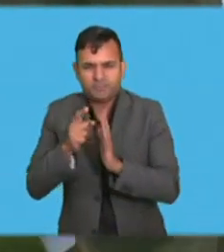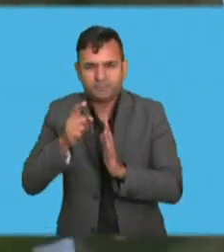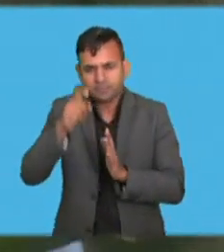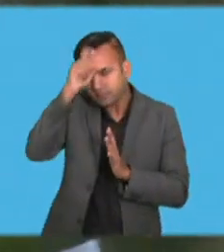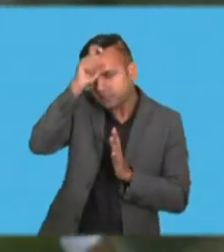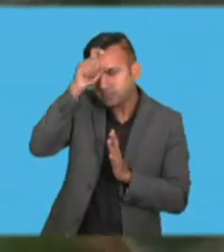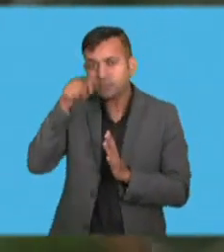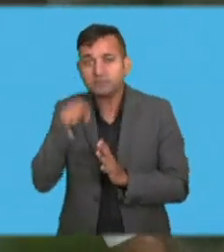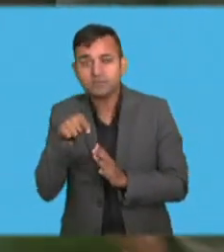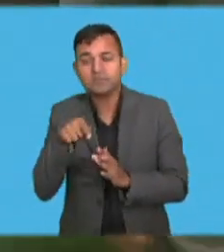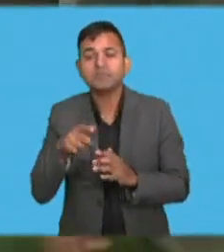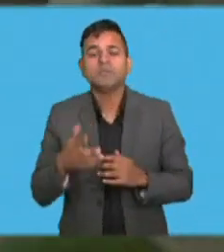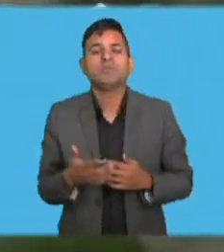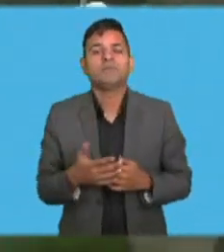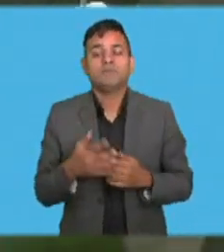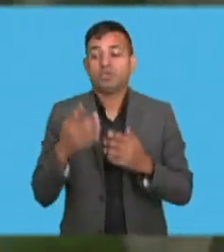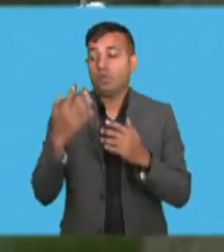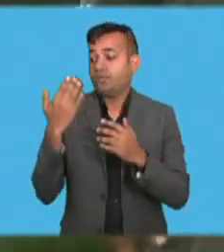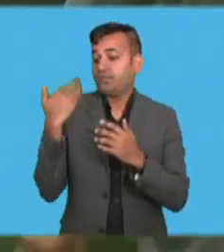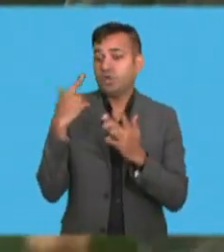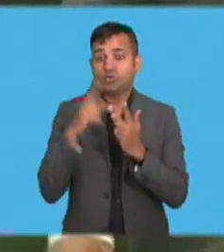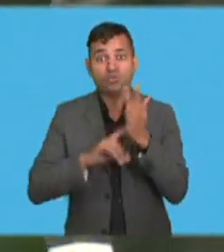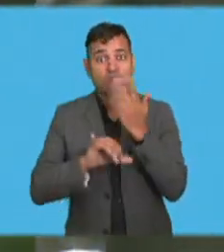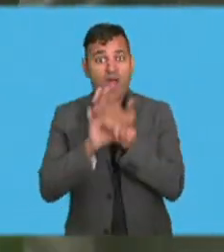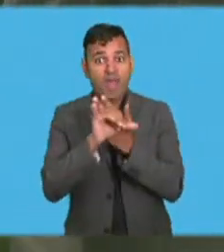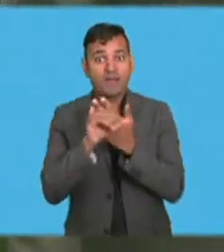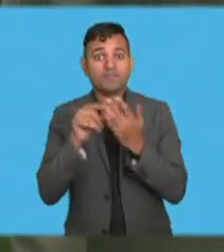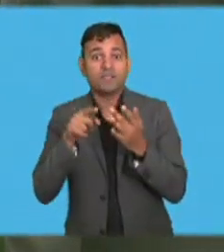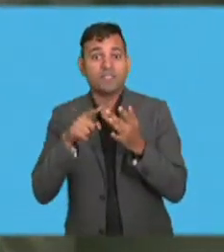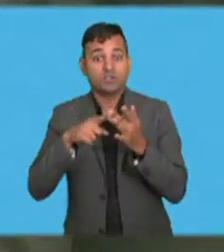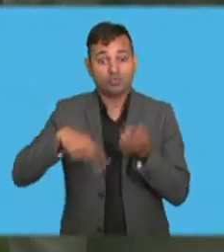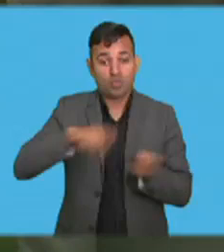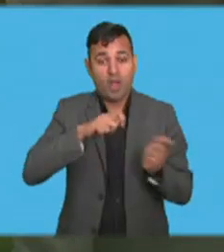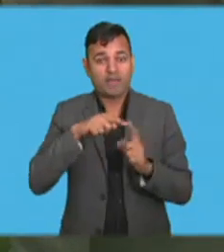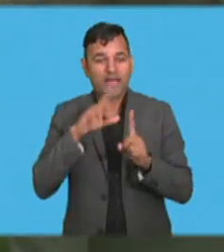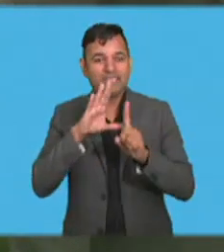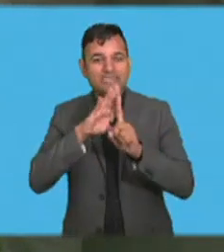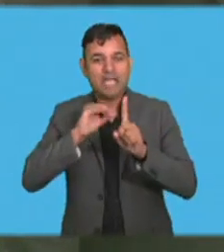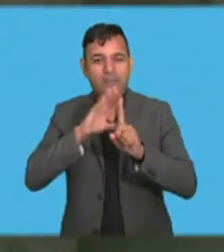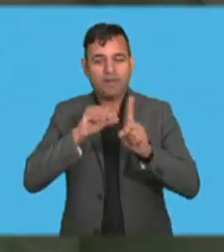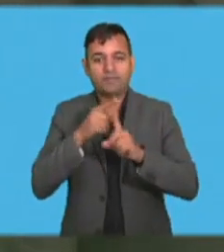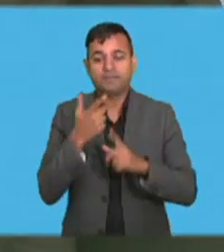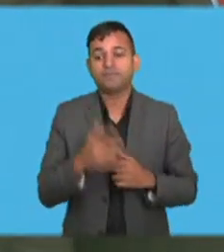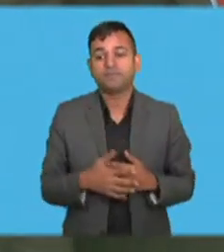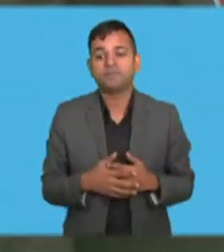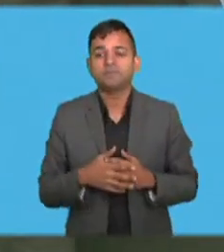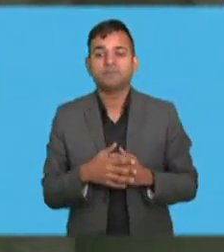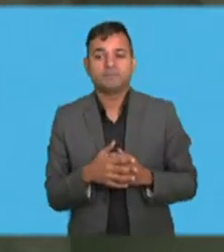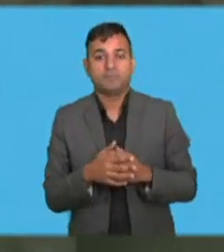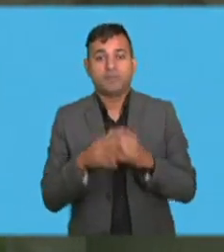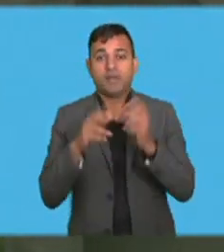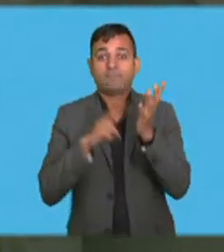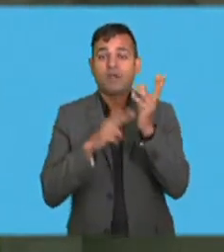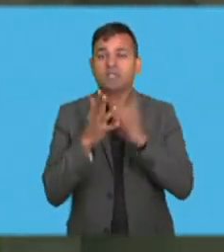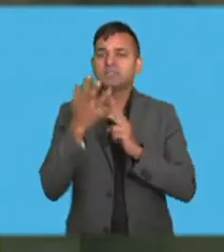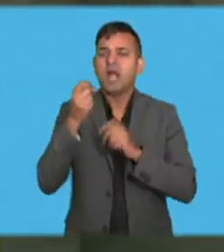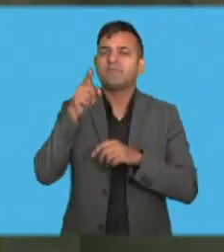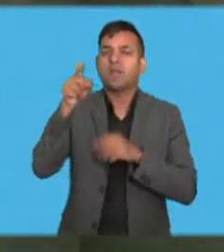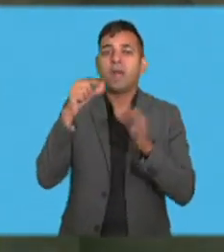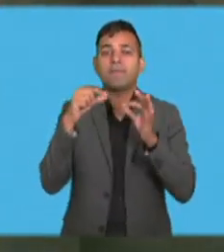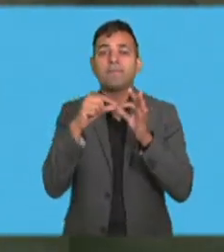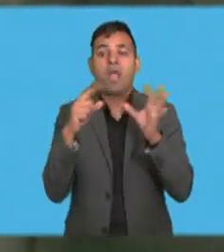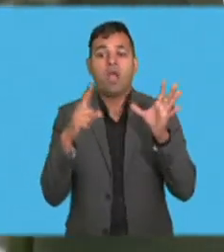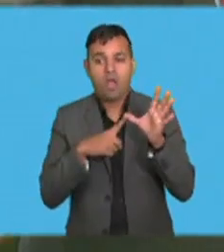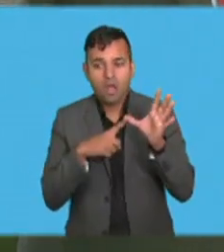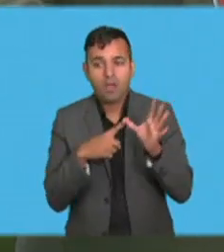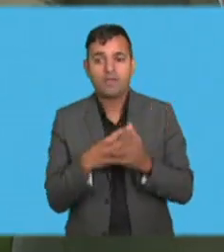In January, as an example, Tonge in Mba was flooded,